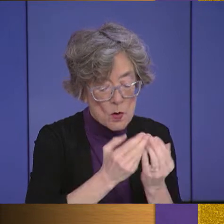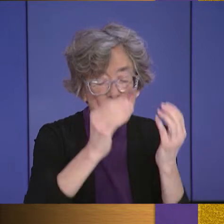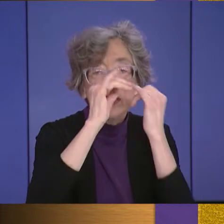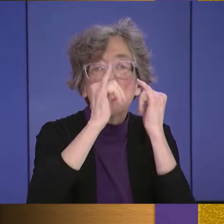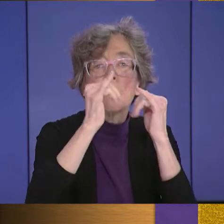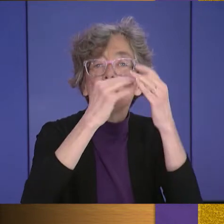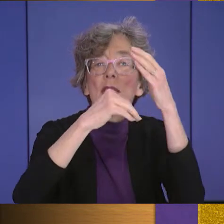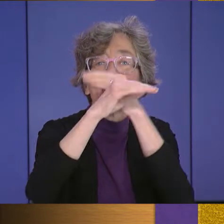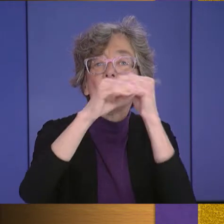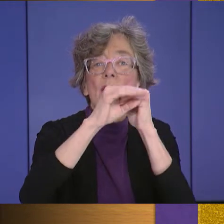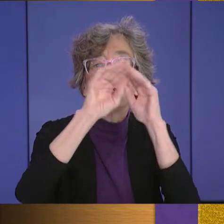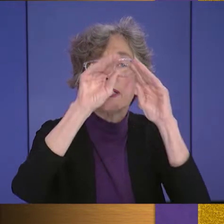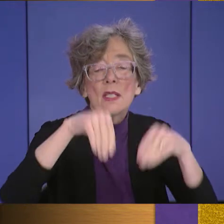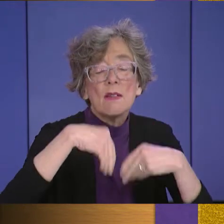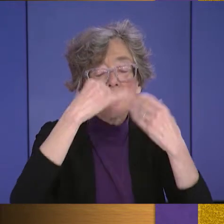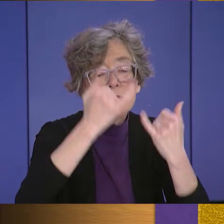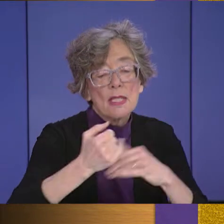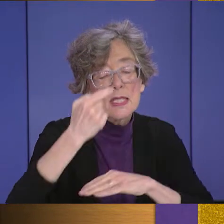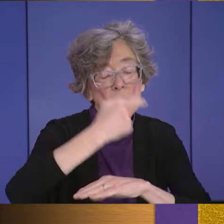Thy kingdom come, thy will be done, on earth as it is in heaven.